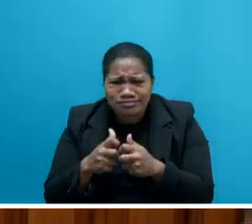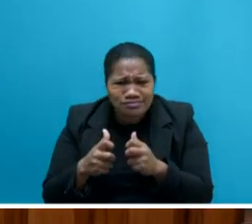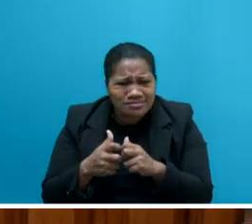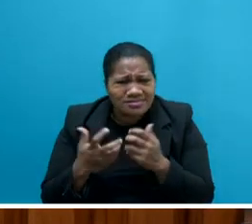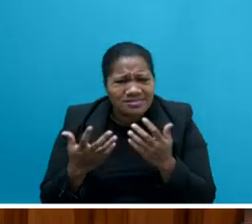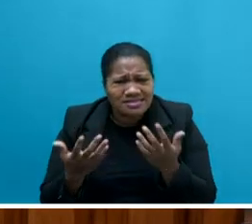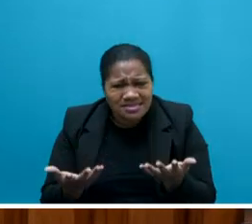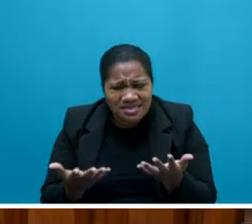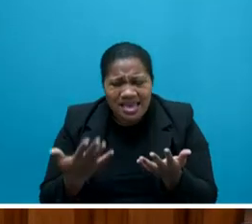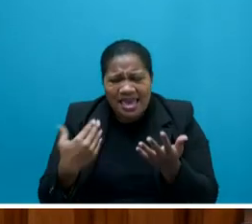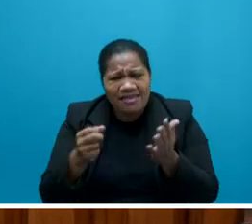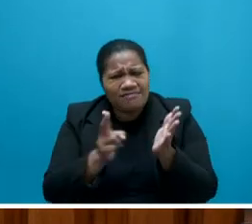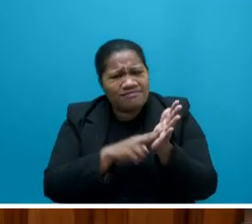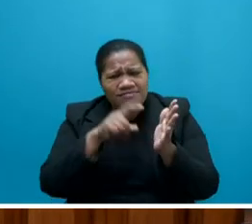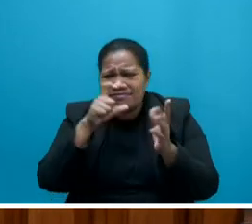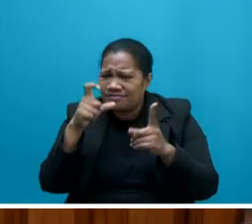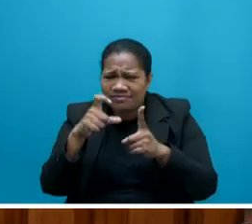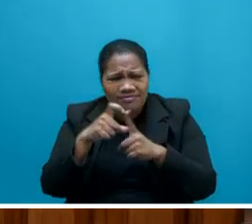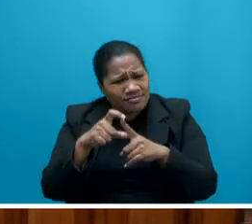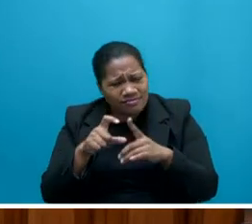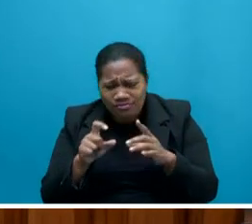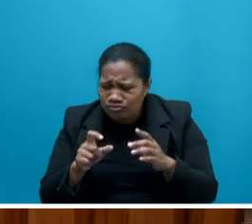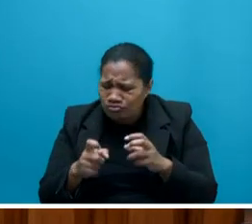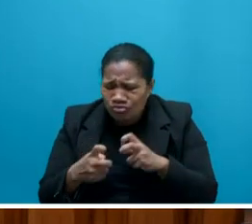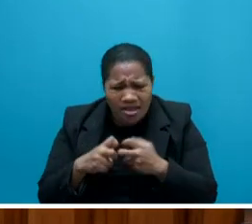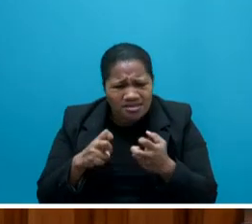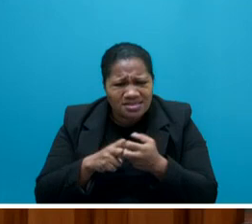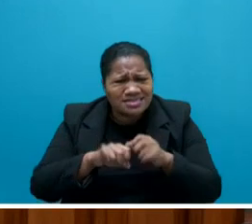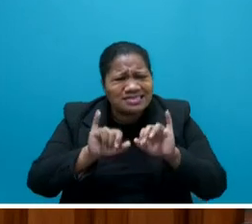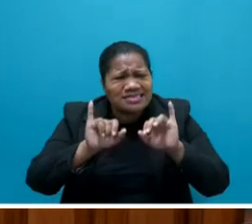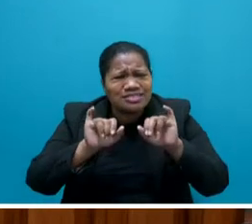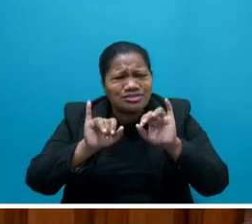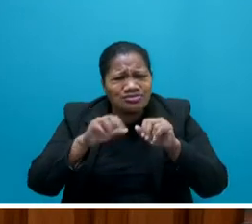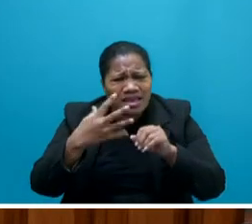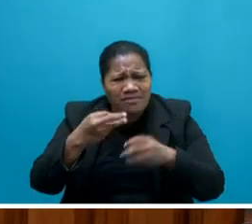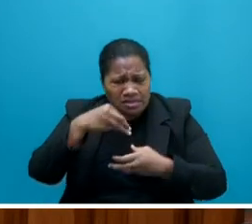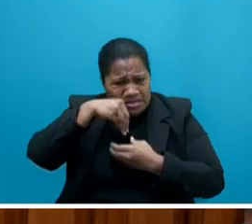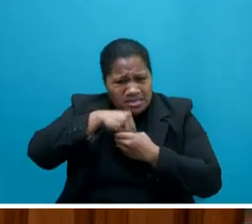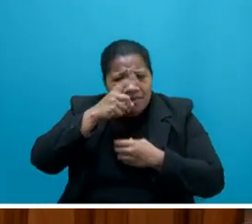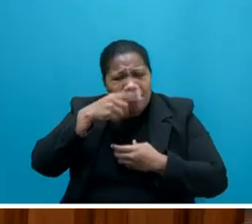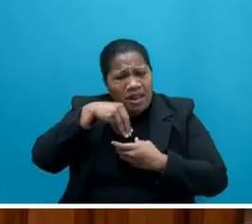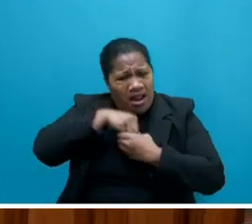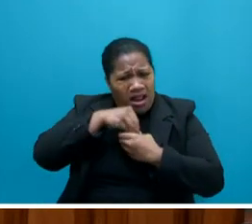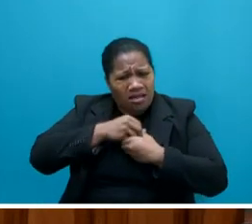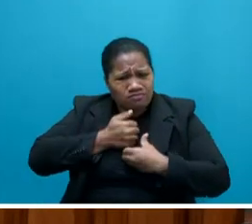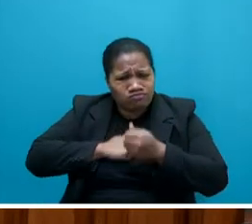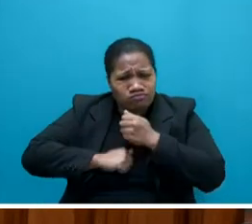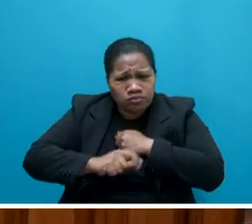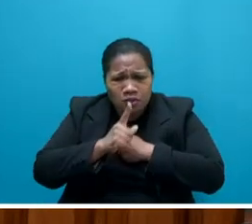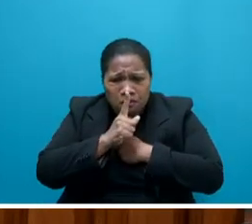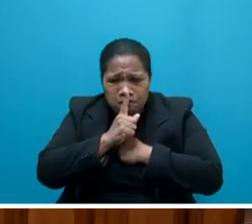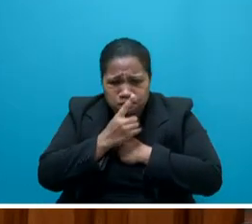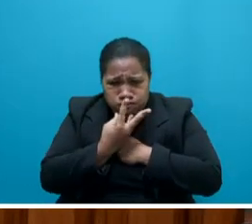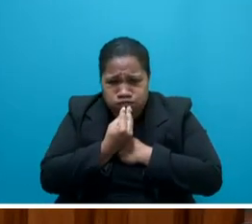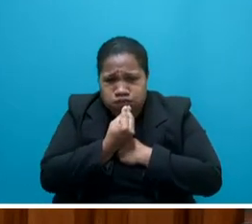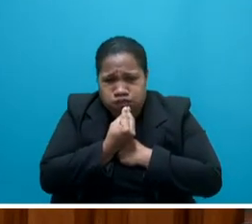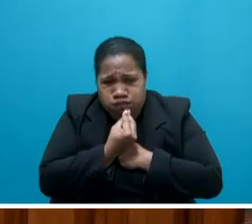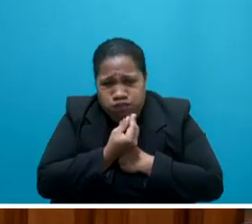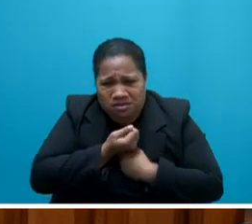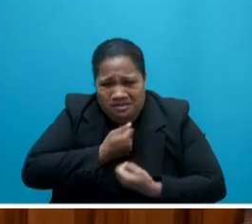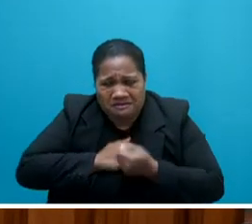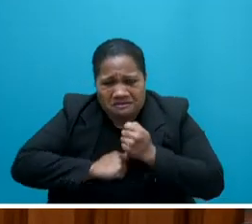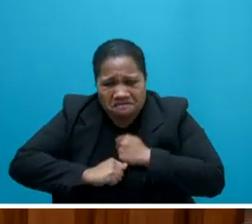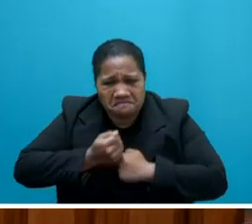non-communicable disease crisis, pains, suffering in silence, and stress of the Fijian population,